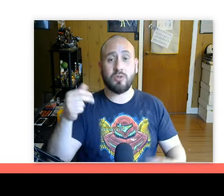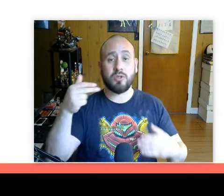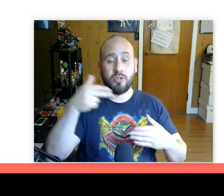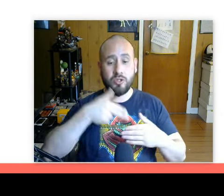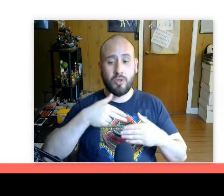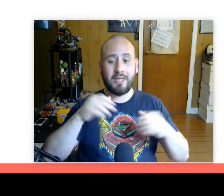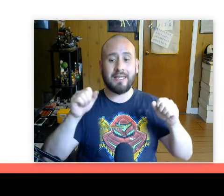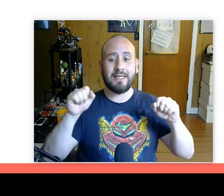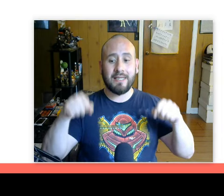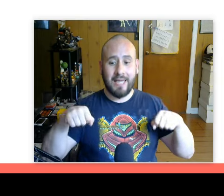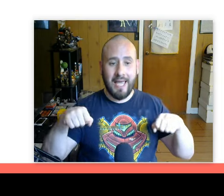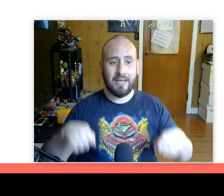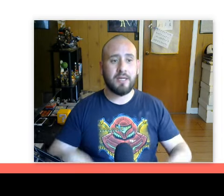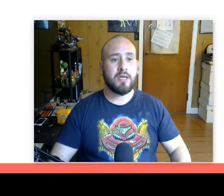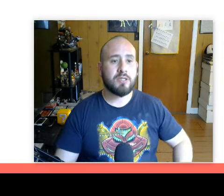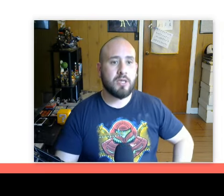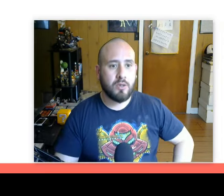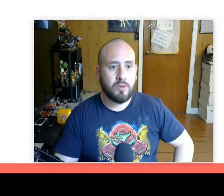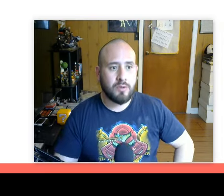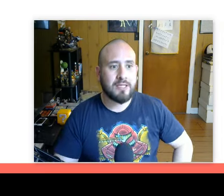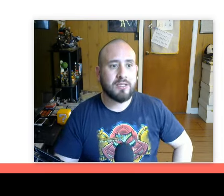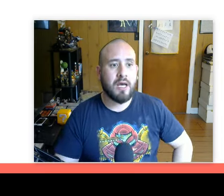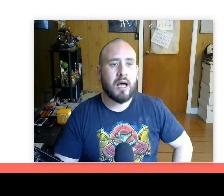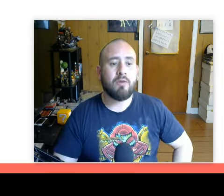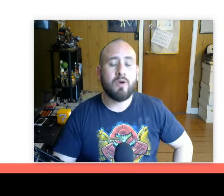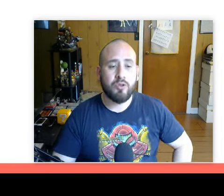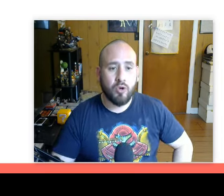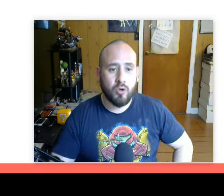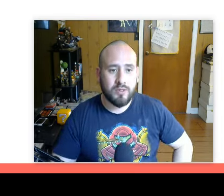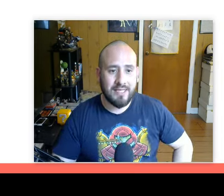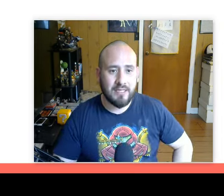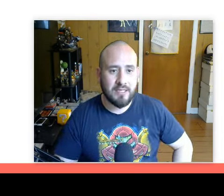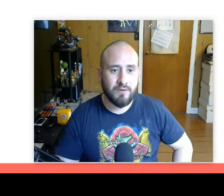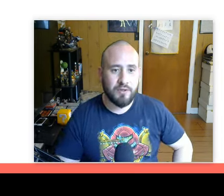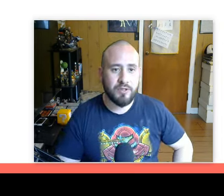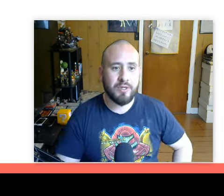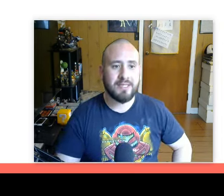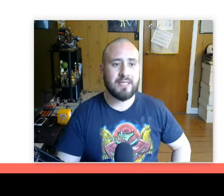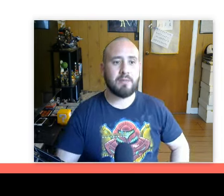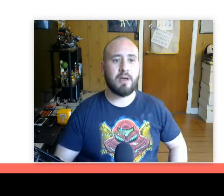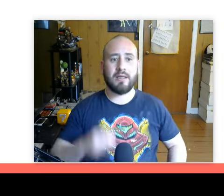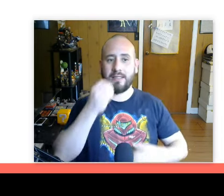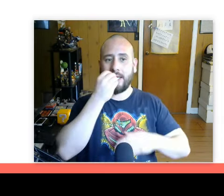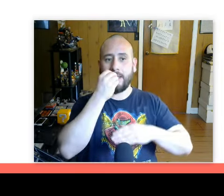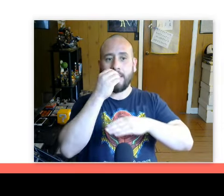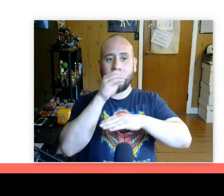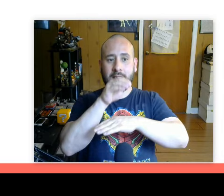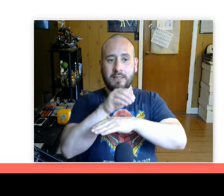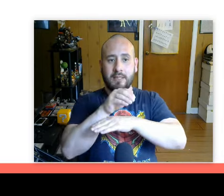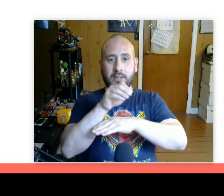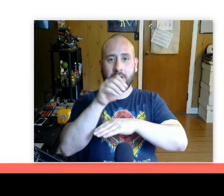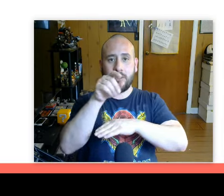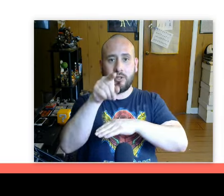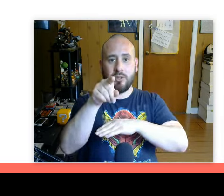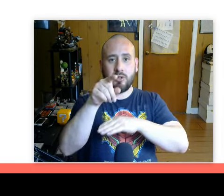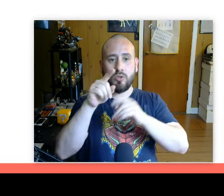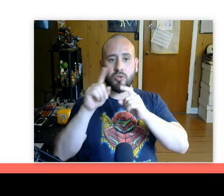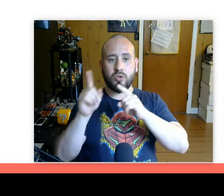you join can. So I'll run through the whole sentences for you so you can see them. I'm going to sign